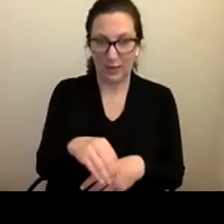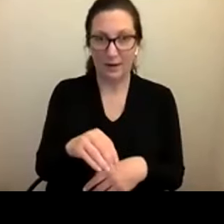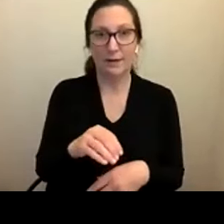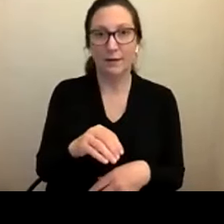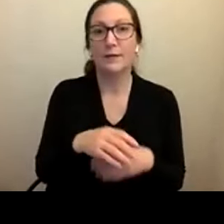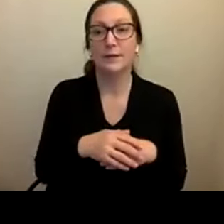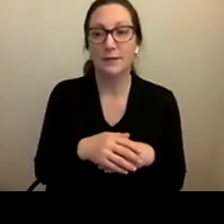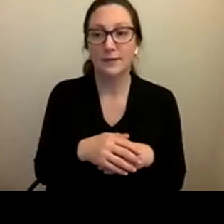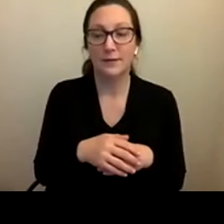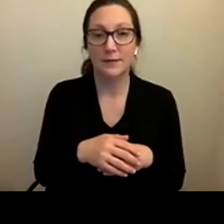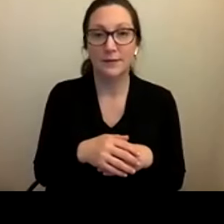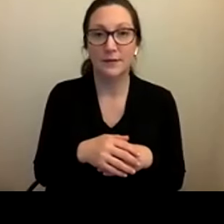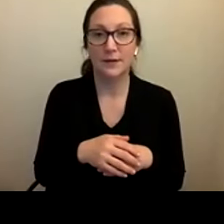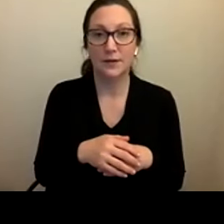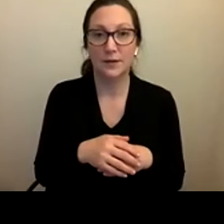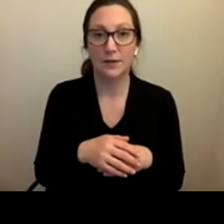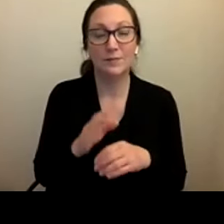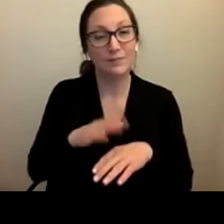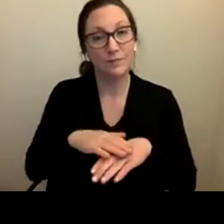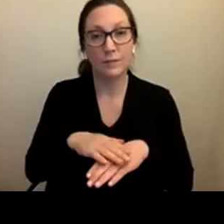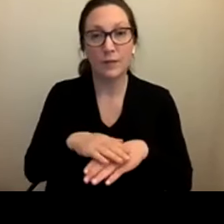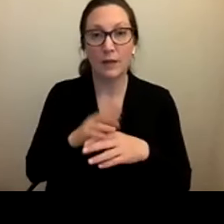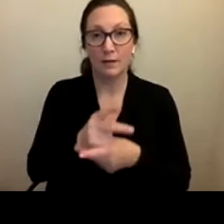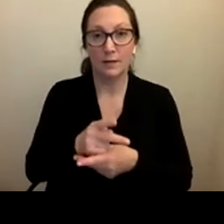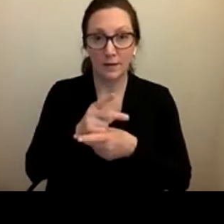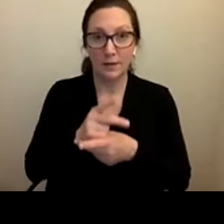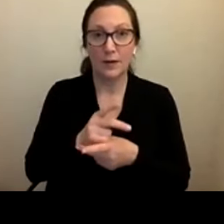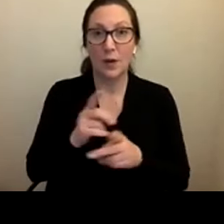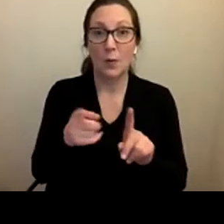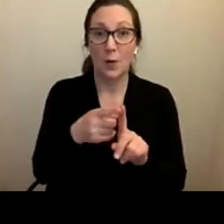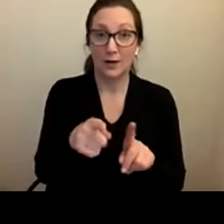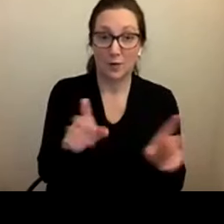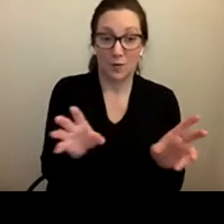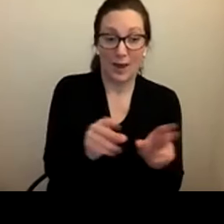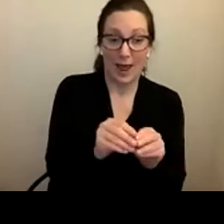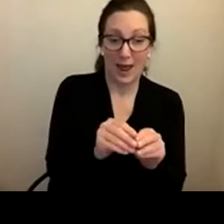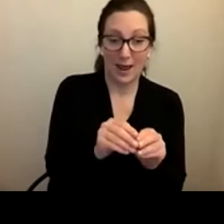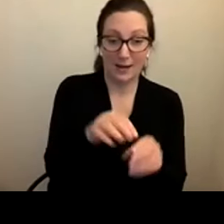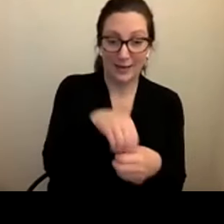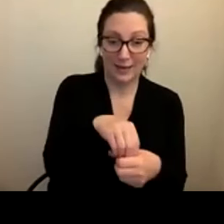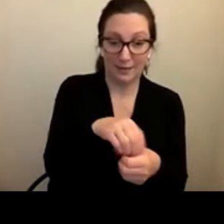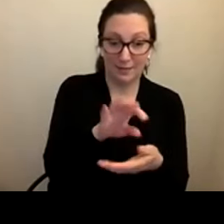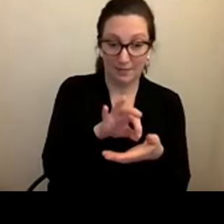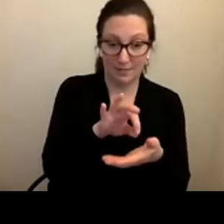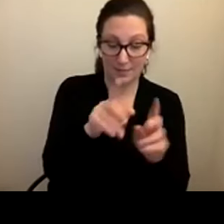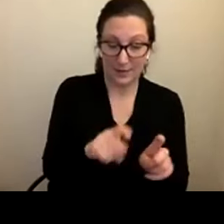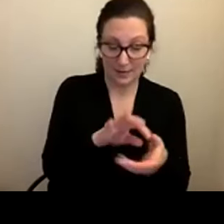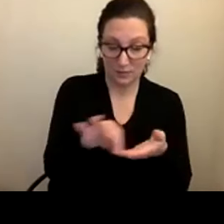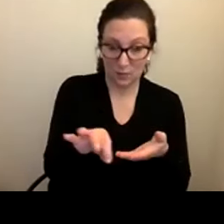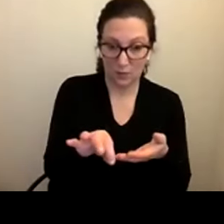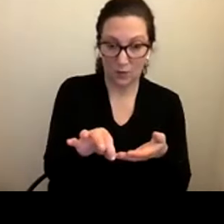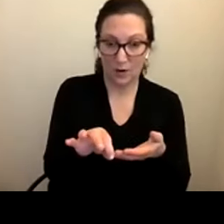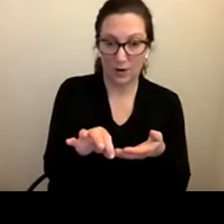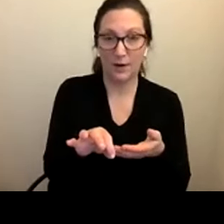But be careful, as soon as you add the test score in, its